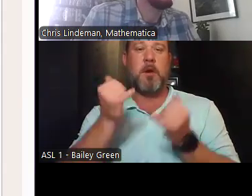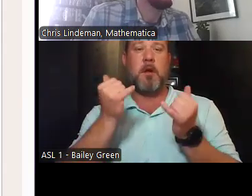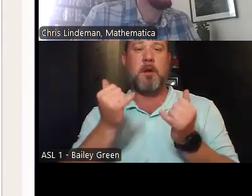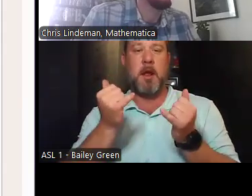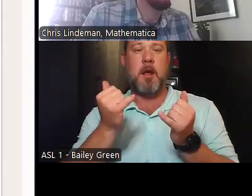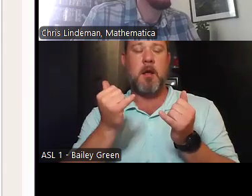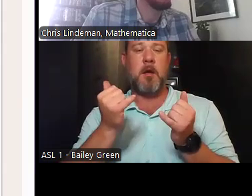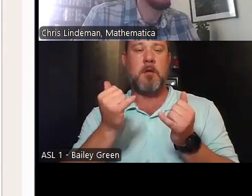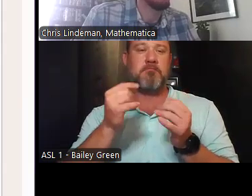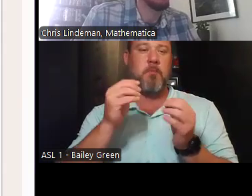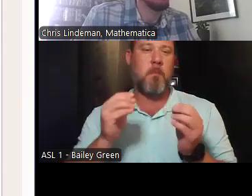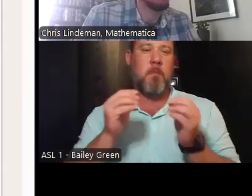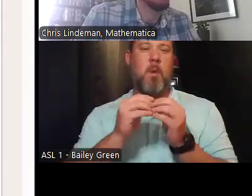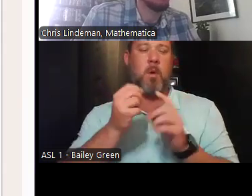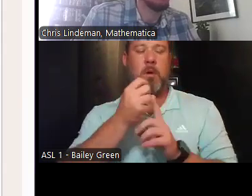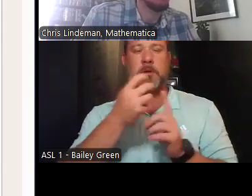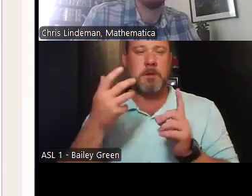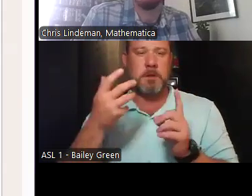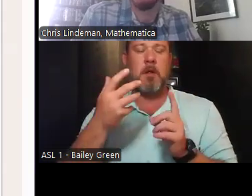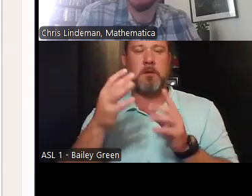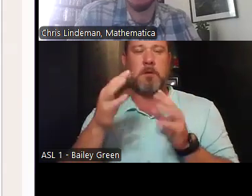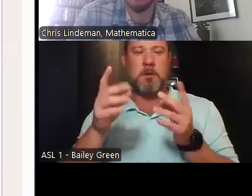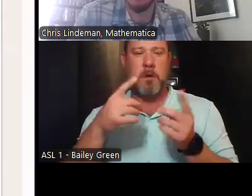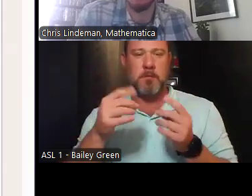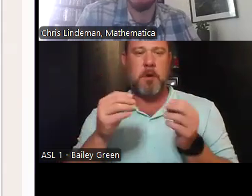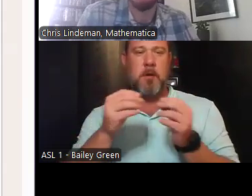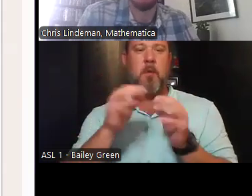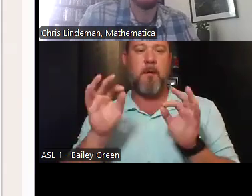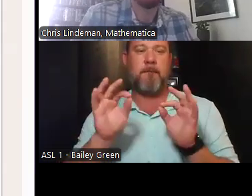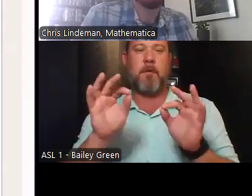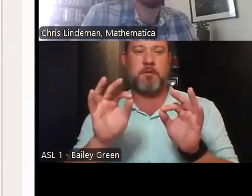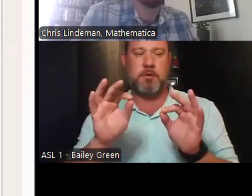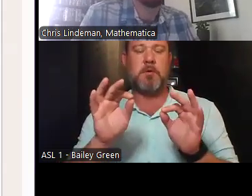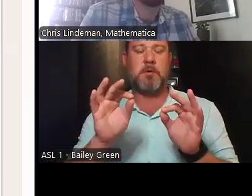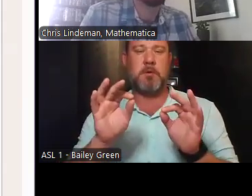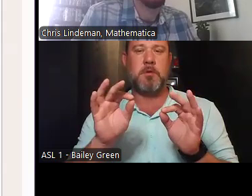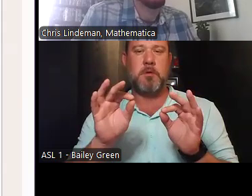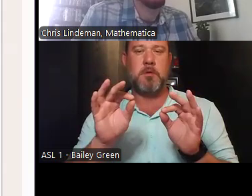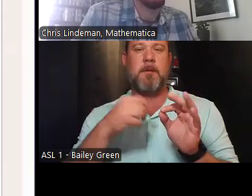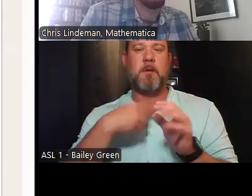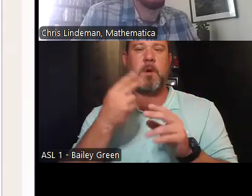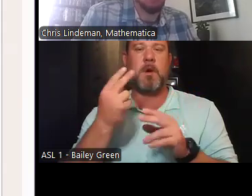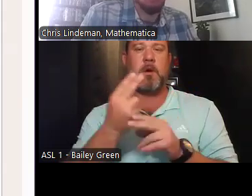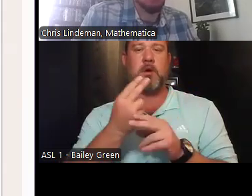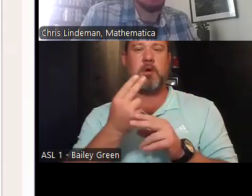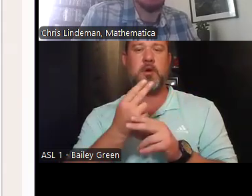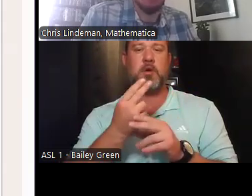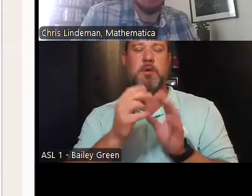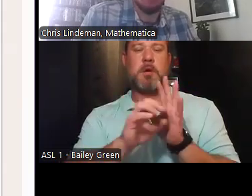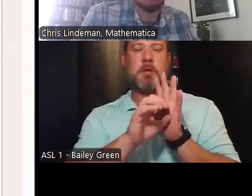dig into a little bit more of the details, which demonstrate a little bit more of the functionality if we use an